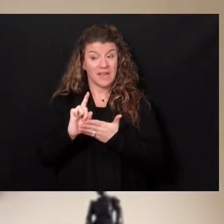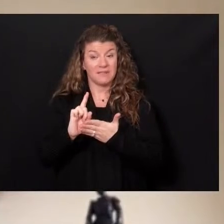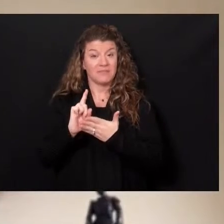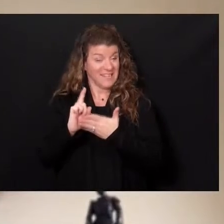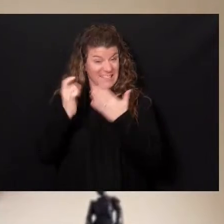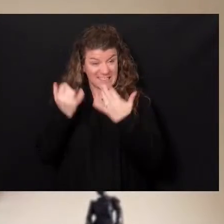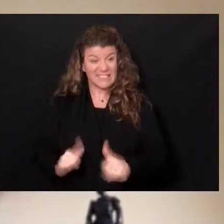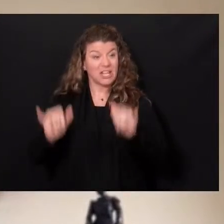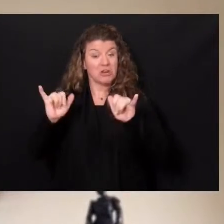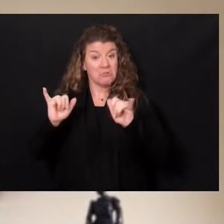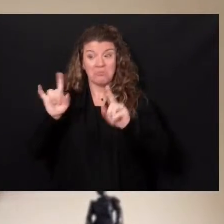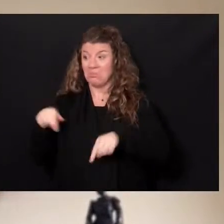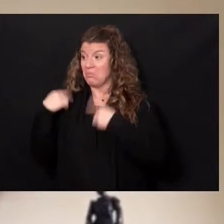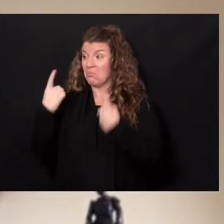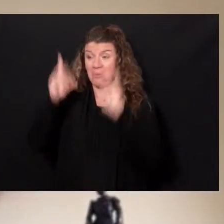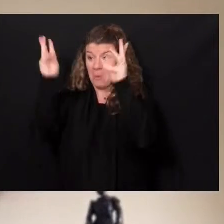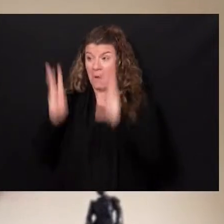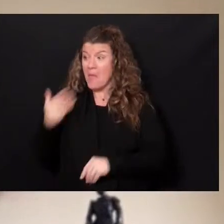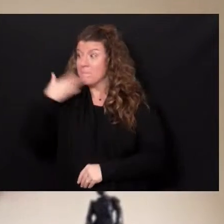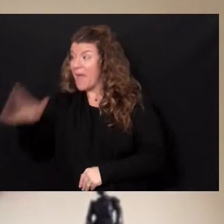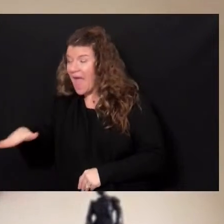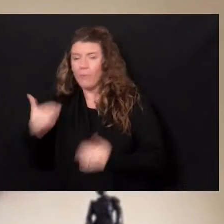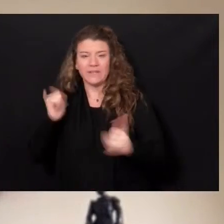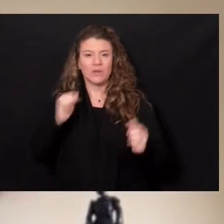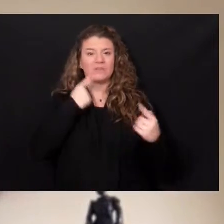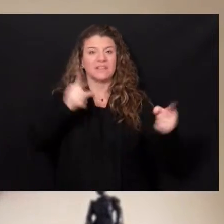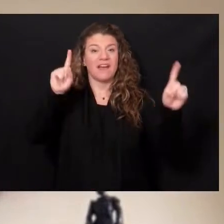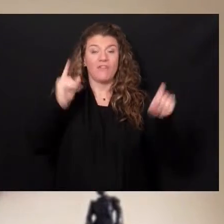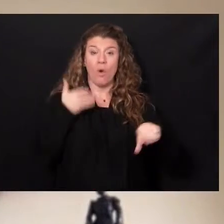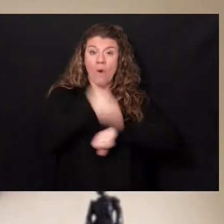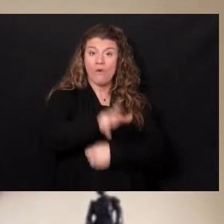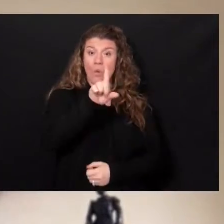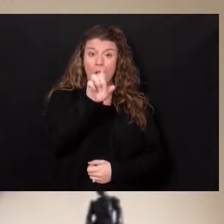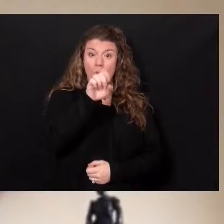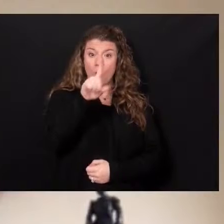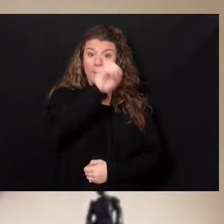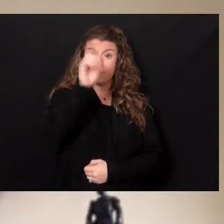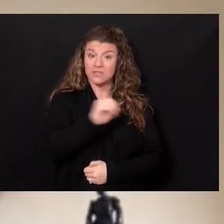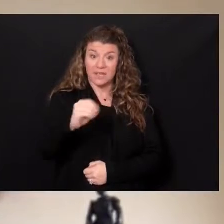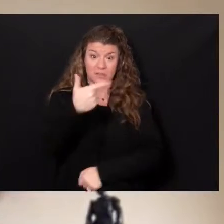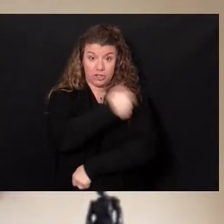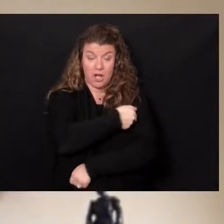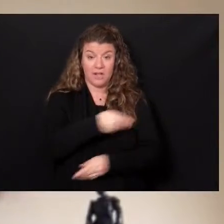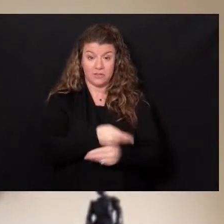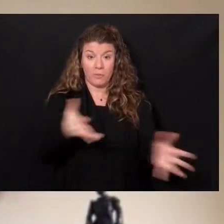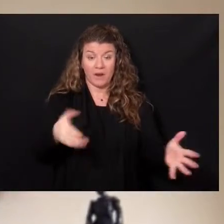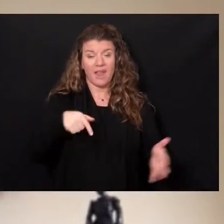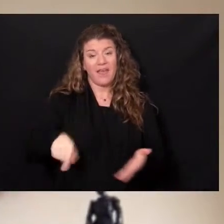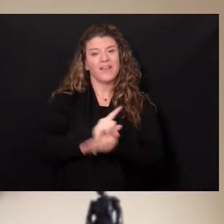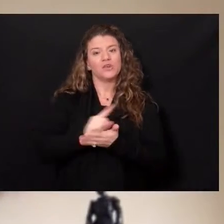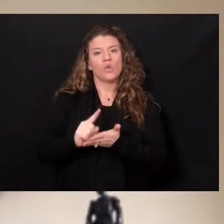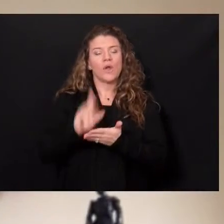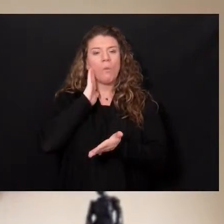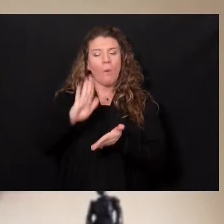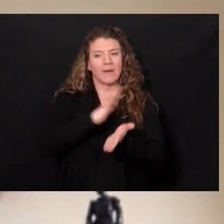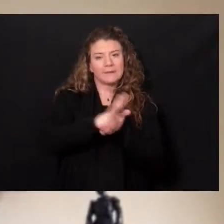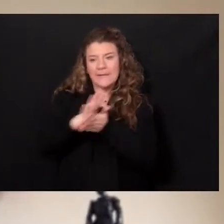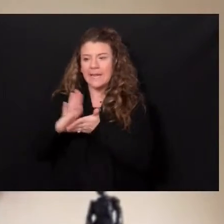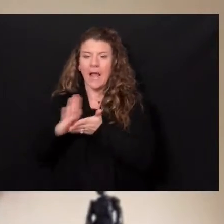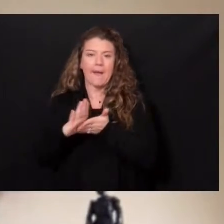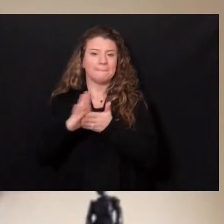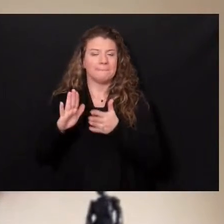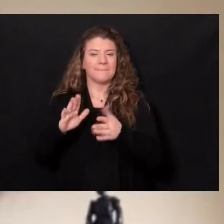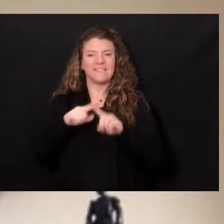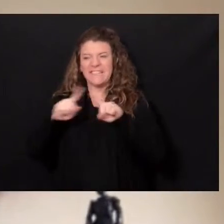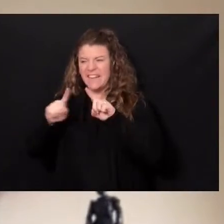significant weather challenges, over 101%. This week, we will be cleaning up challenges